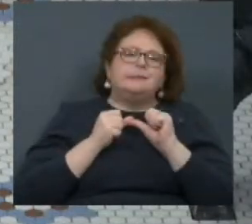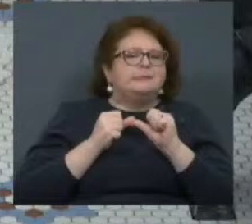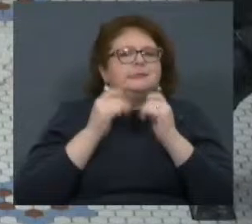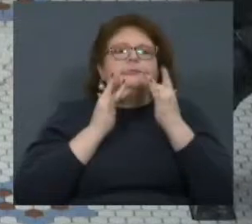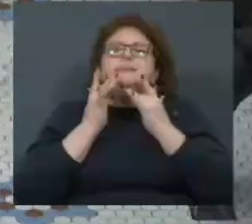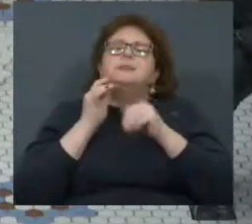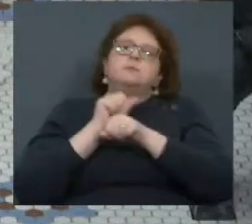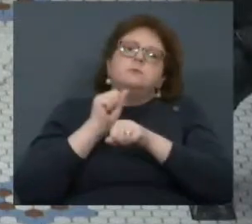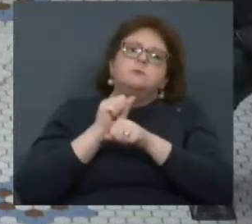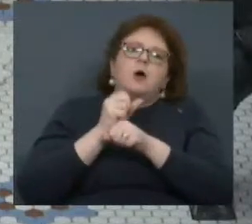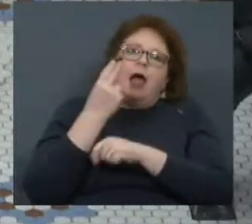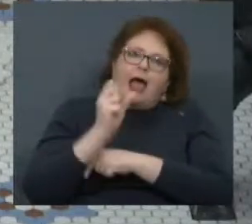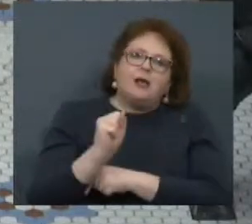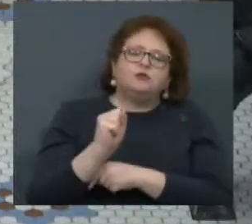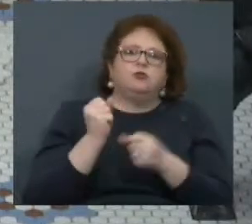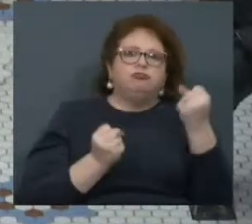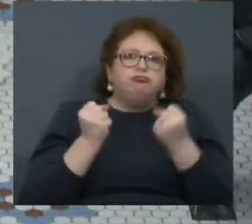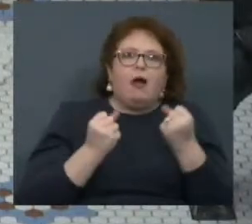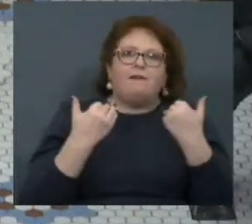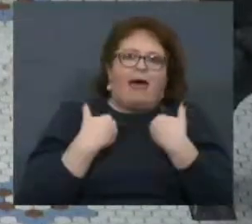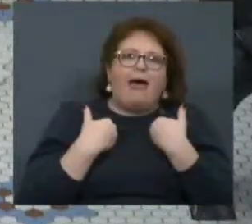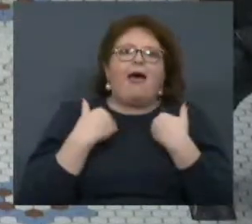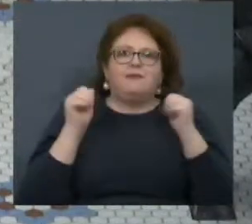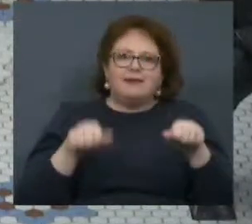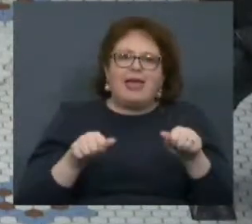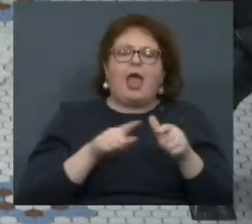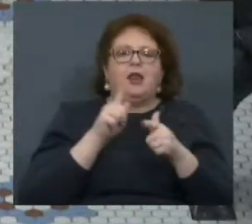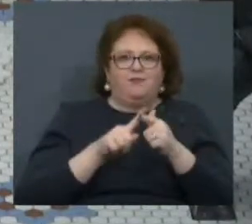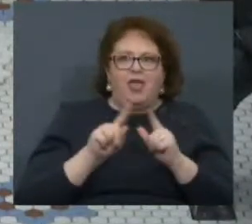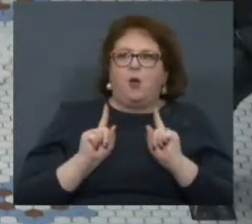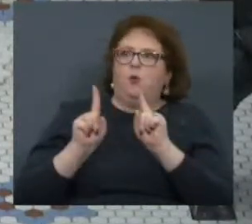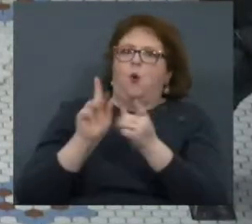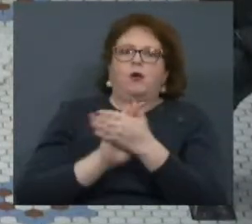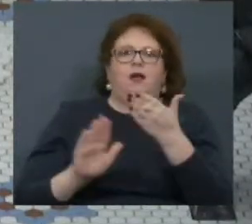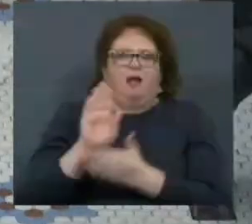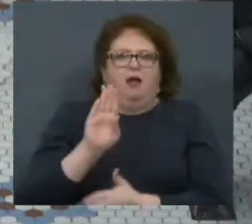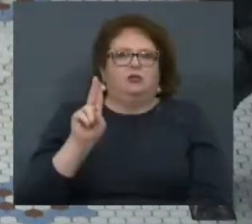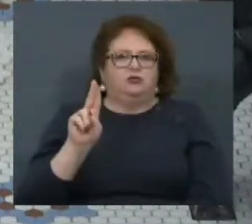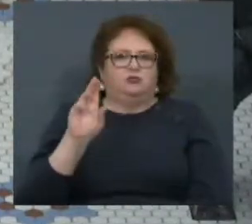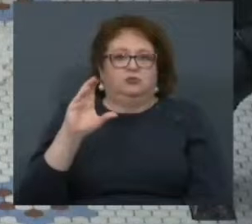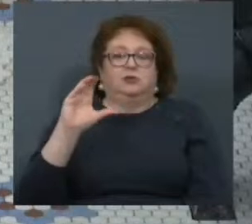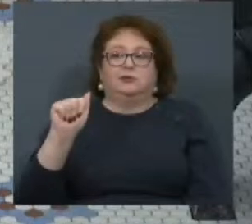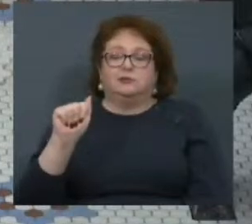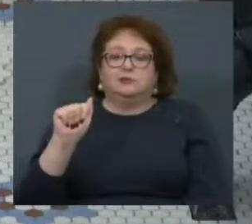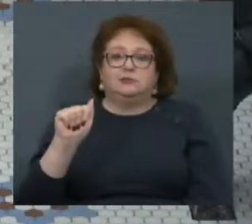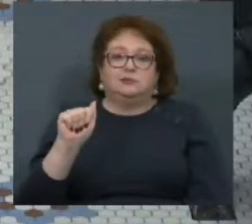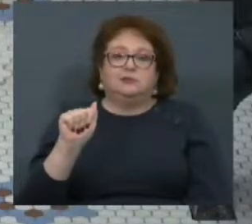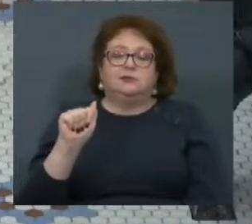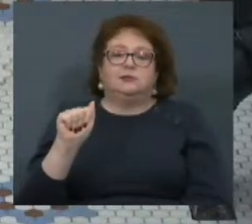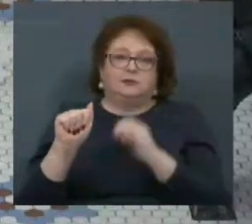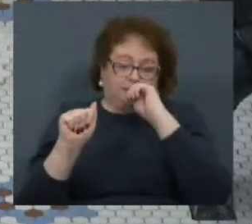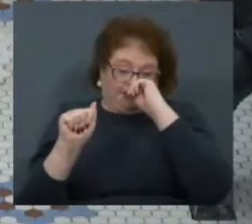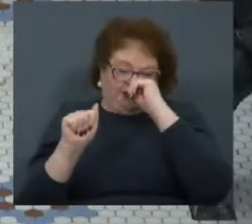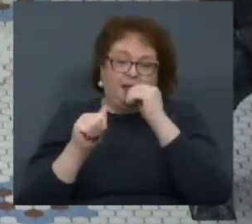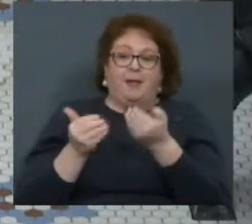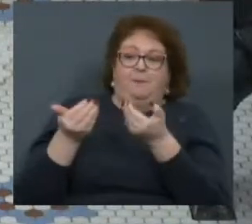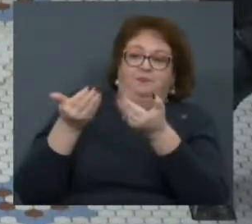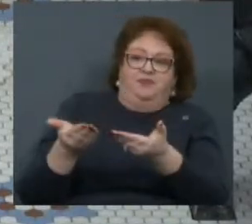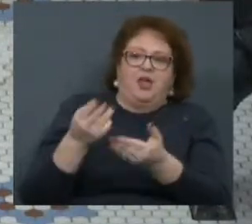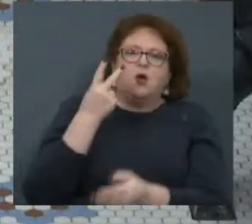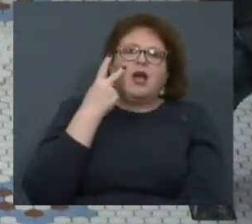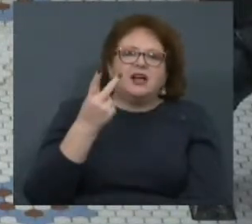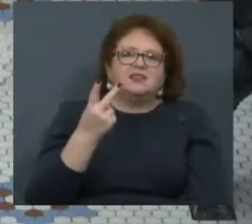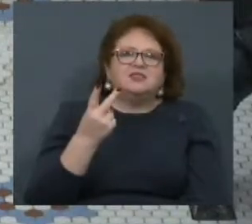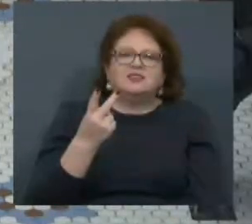to be able to go to college. So I went to college at UCA. And there I saw a situation where you had like